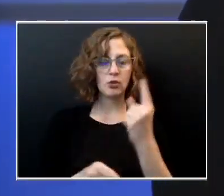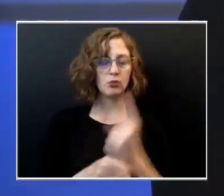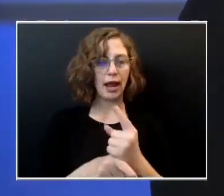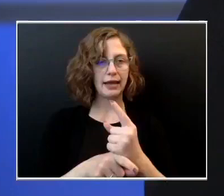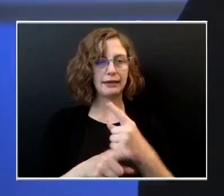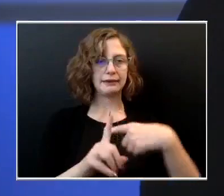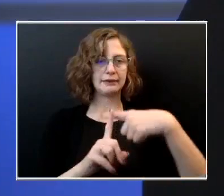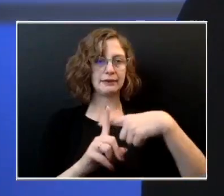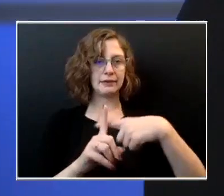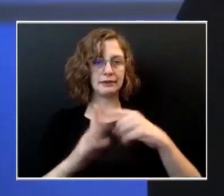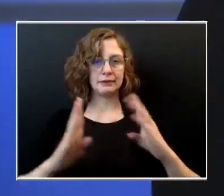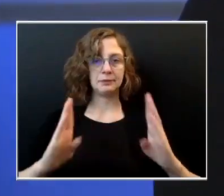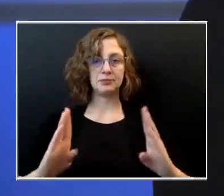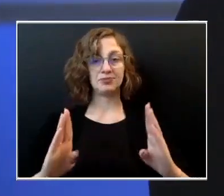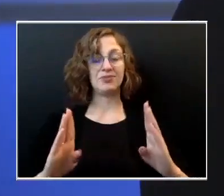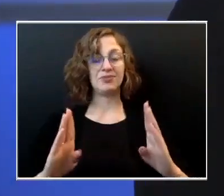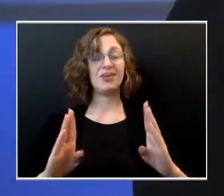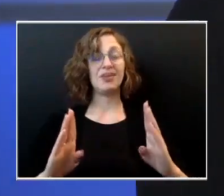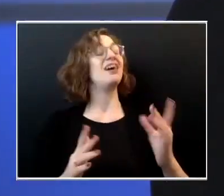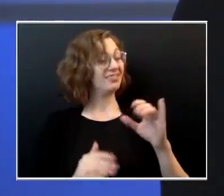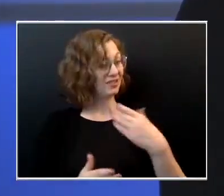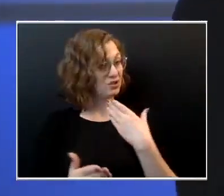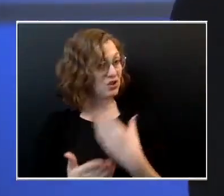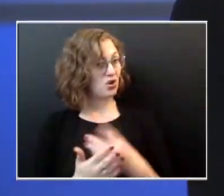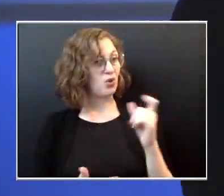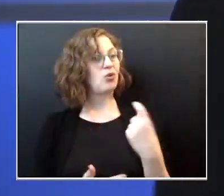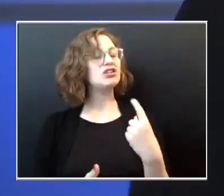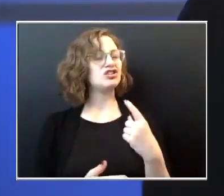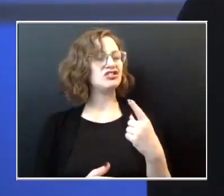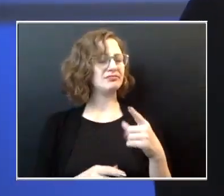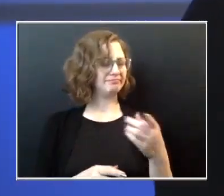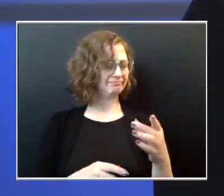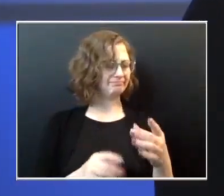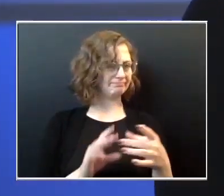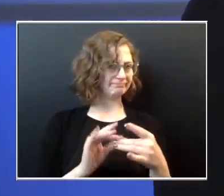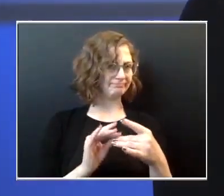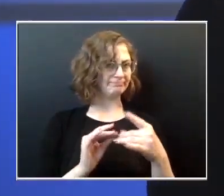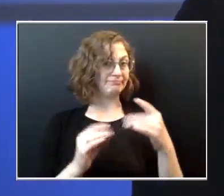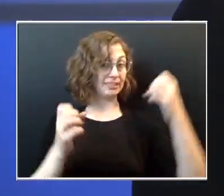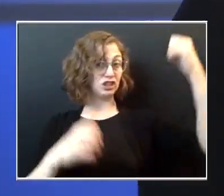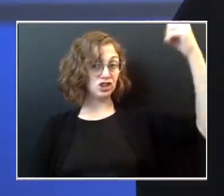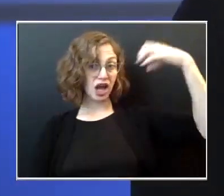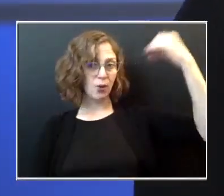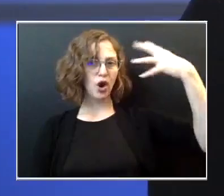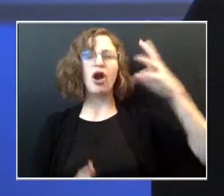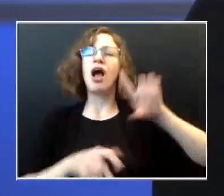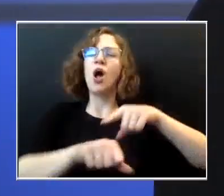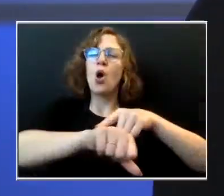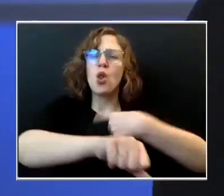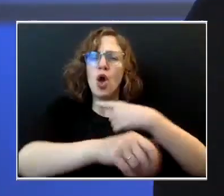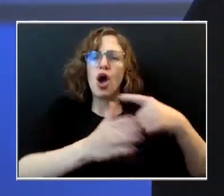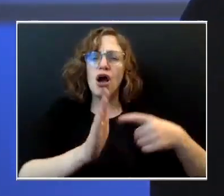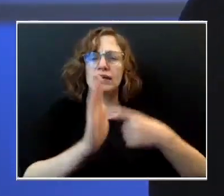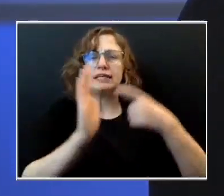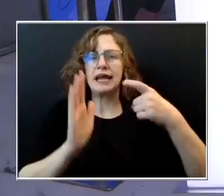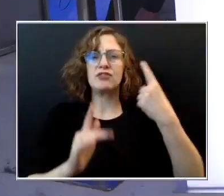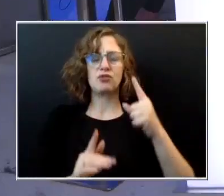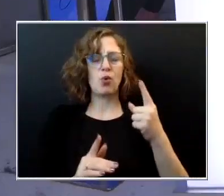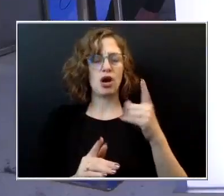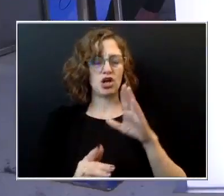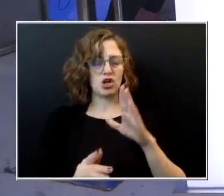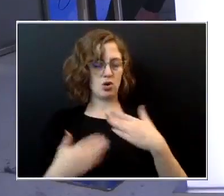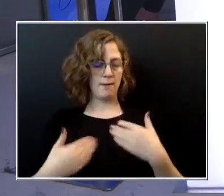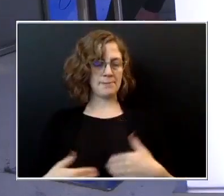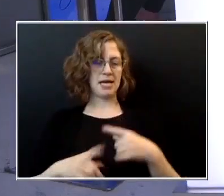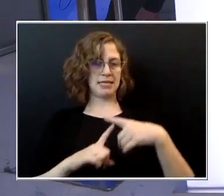shower question, is how long will it take to actually get to that change in body temperature? Is a shower long enough for that? Yeah. So. My